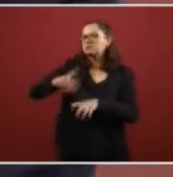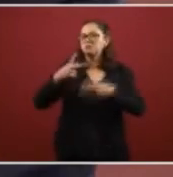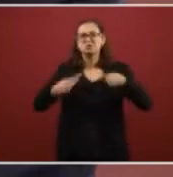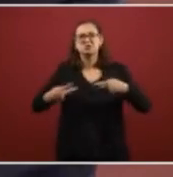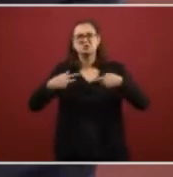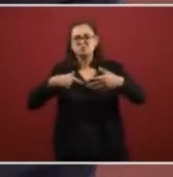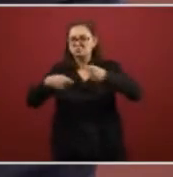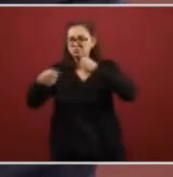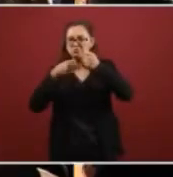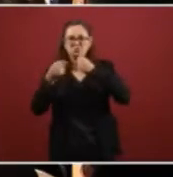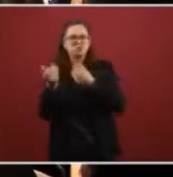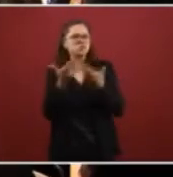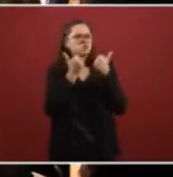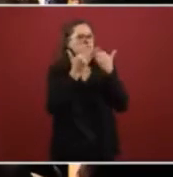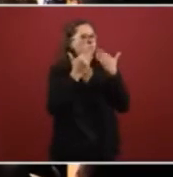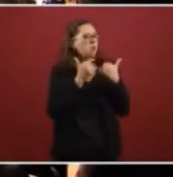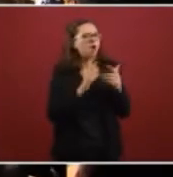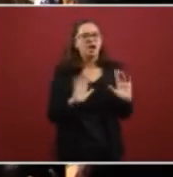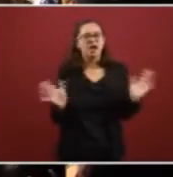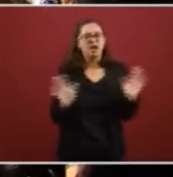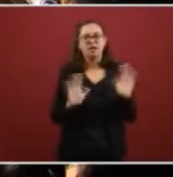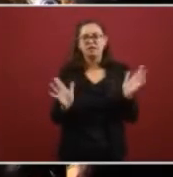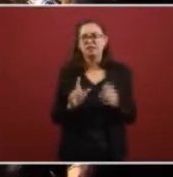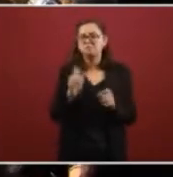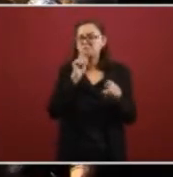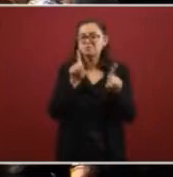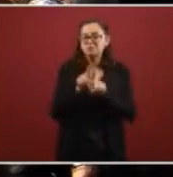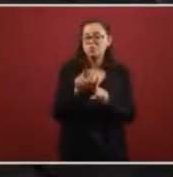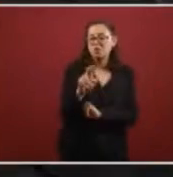there's people here that are not really newspaper people,